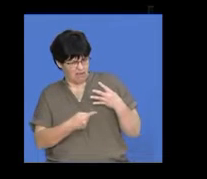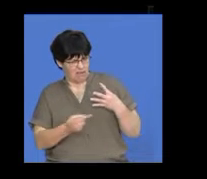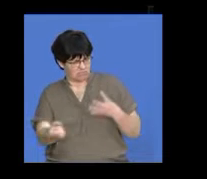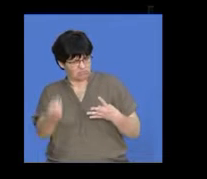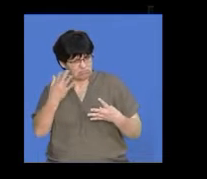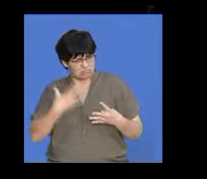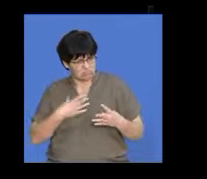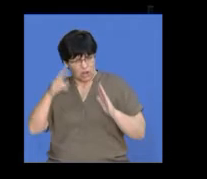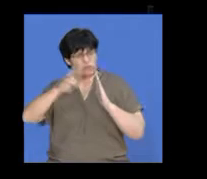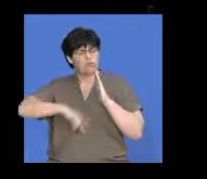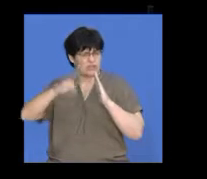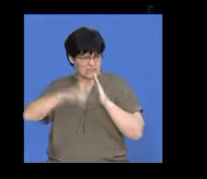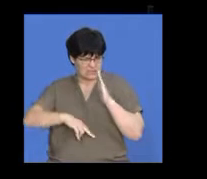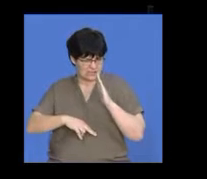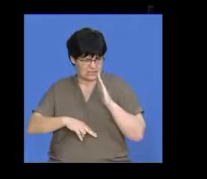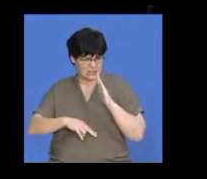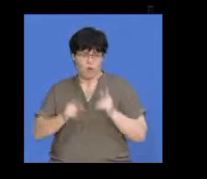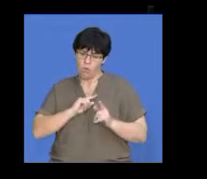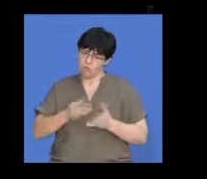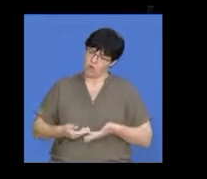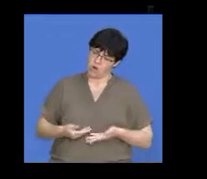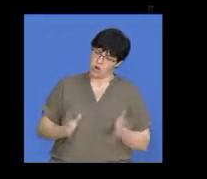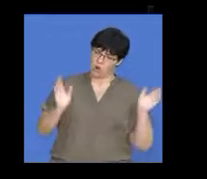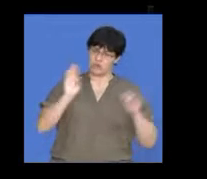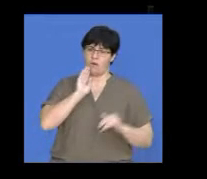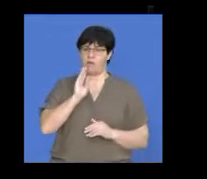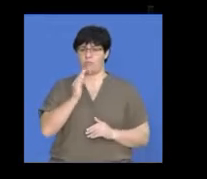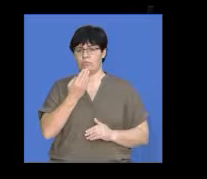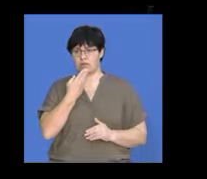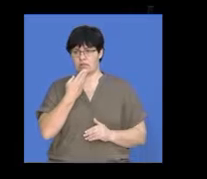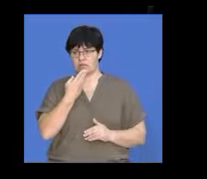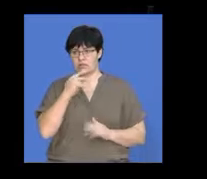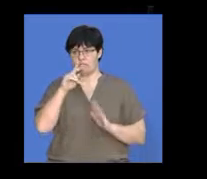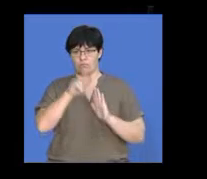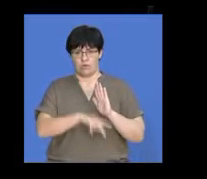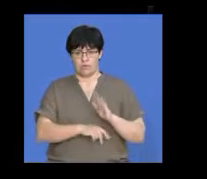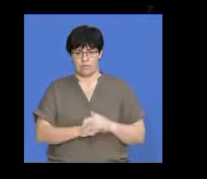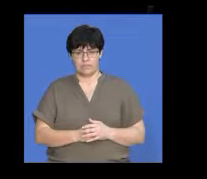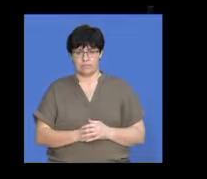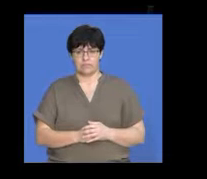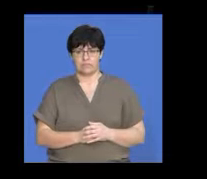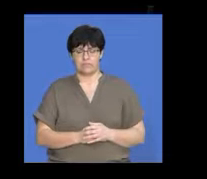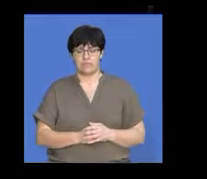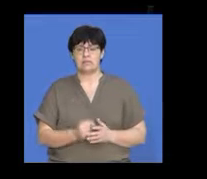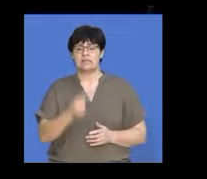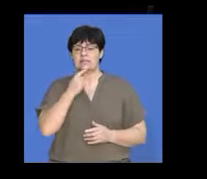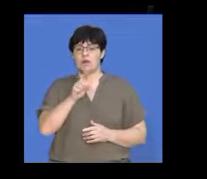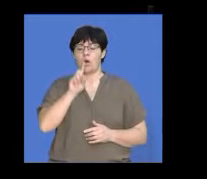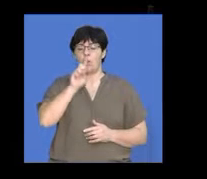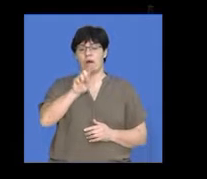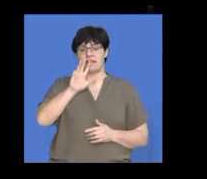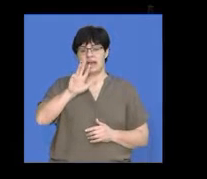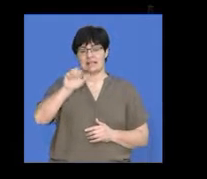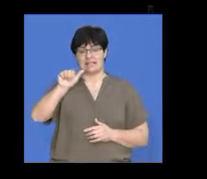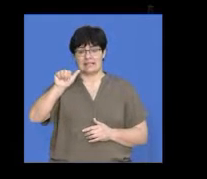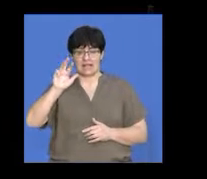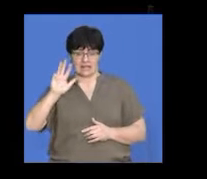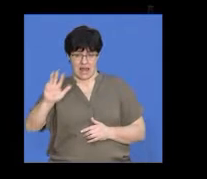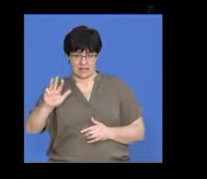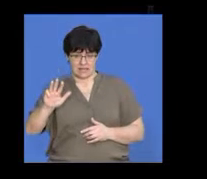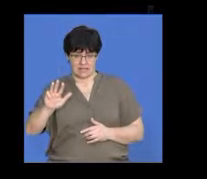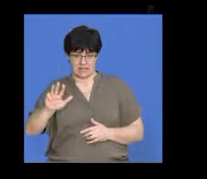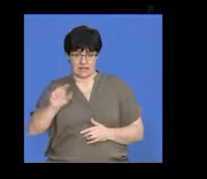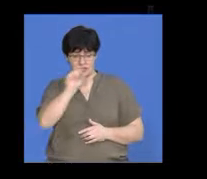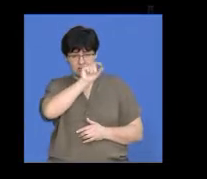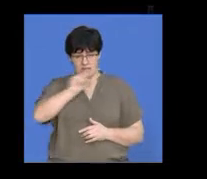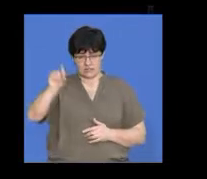the Black Panther Party launched its breakfast program. Okay, it says in 1969, so you can underline